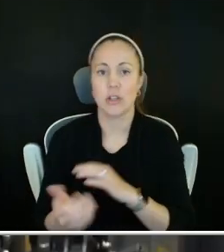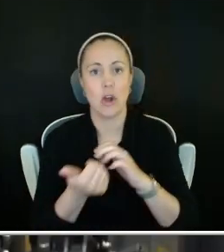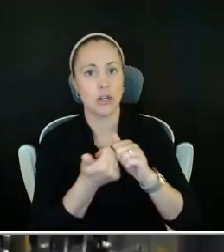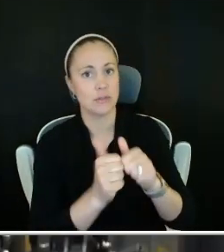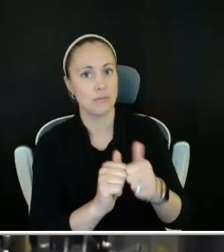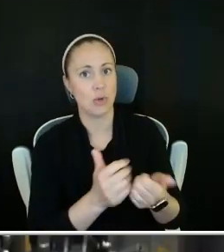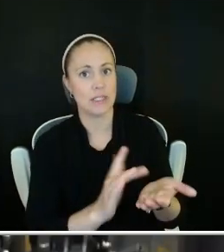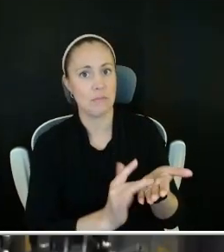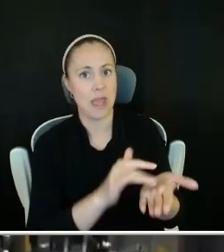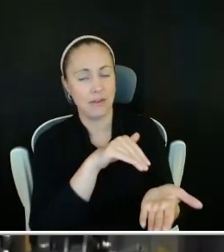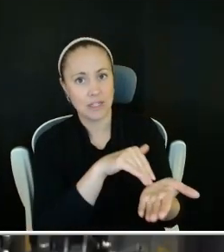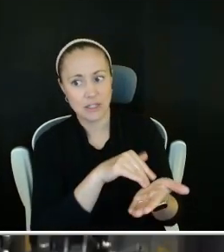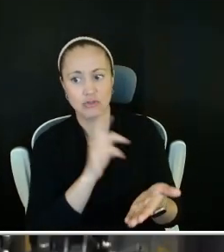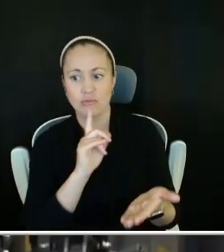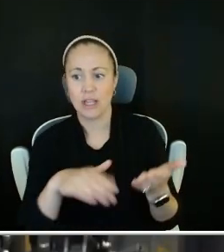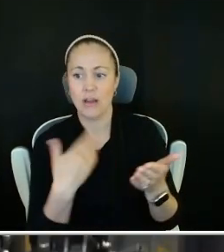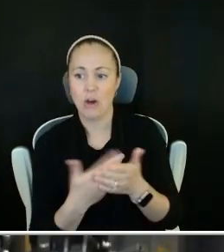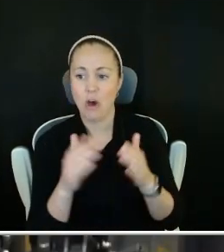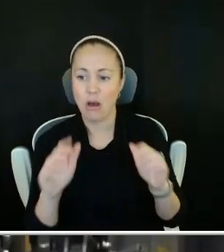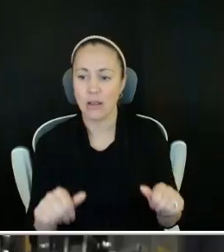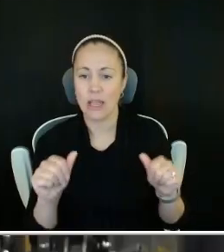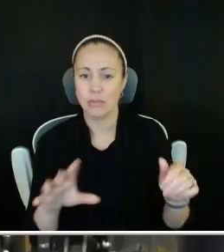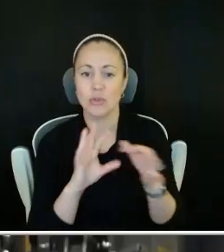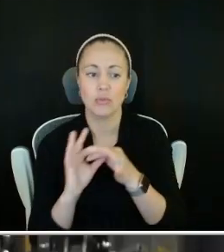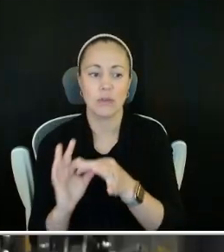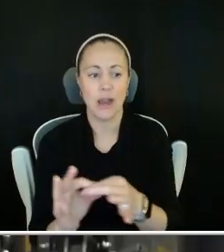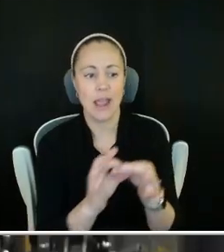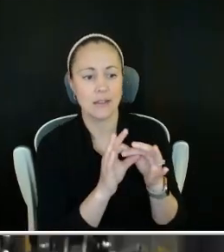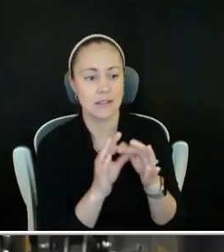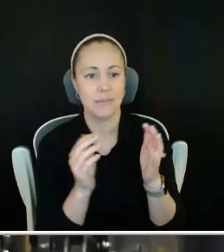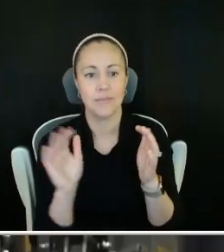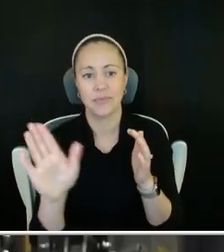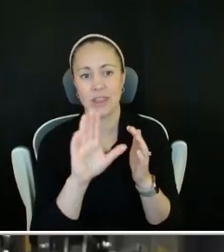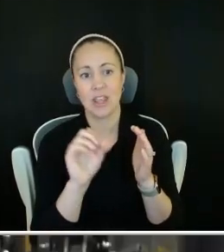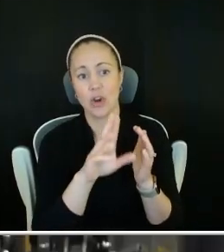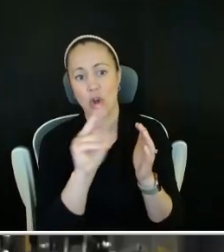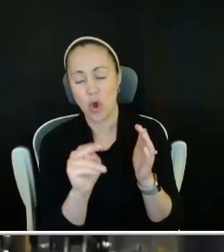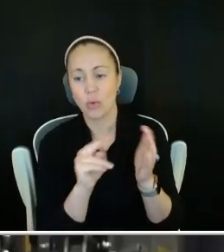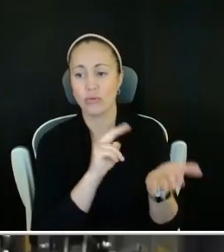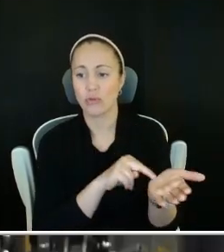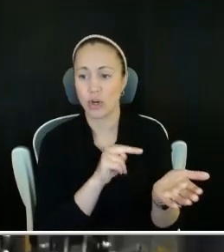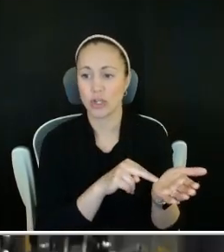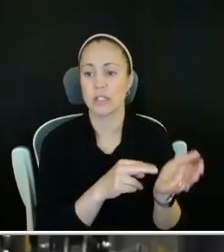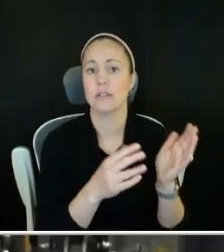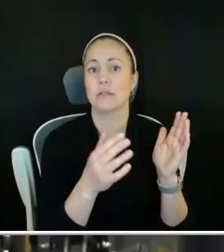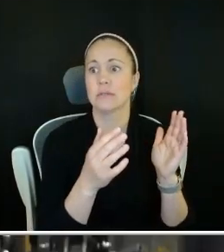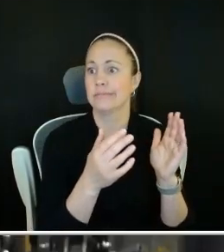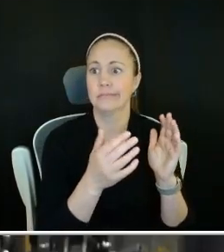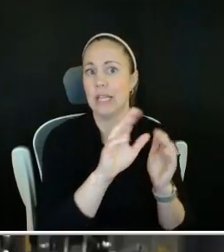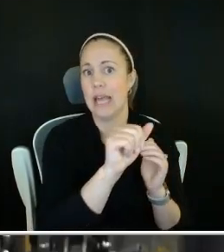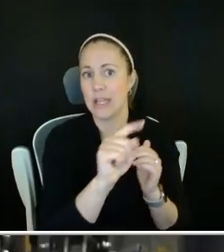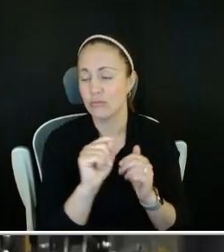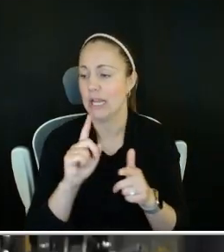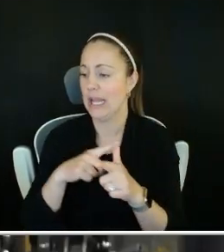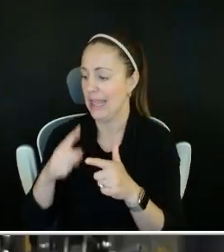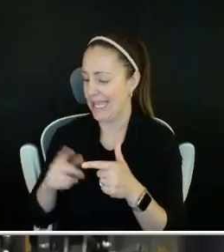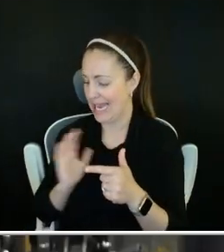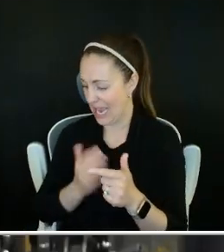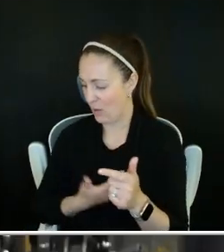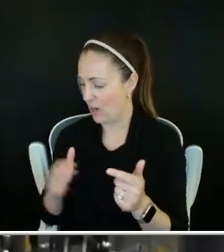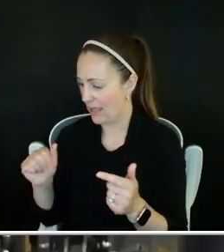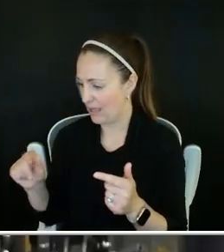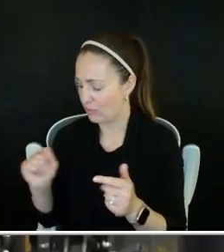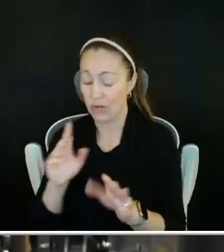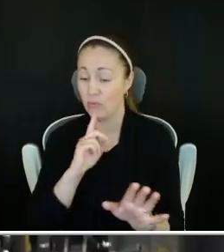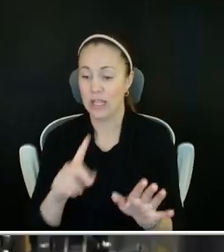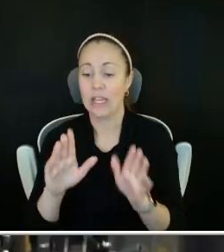to connect with and collaborate with their own clinical athletic trainers and nurses, and then the athletic trainers in our partner high schools, and then they can talk with the physical